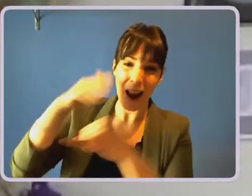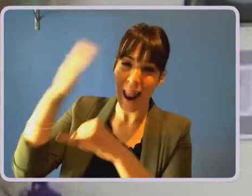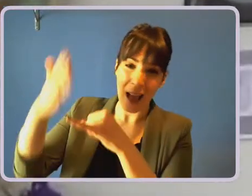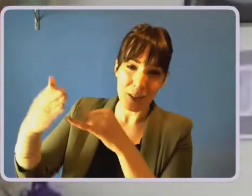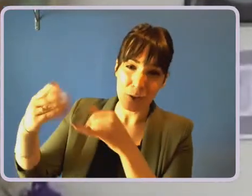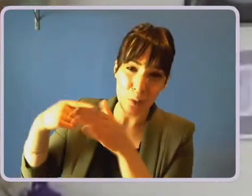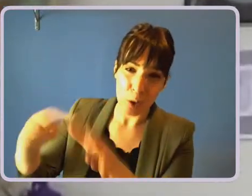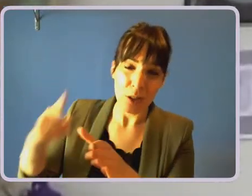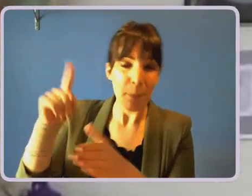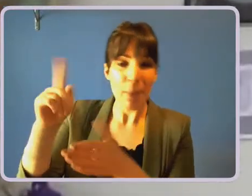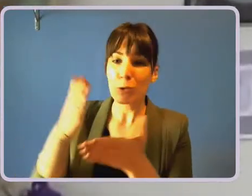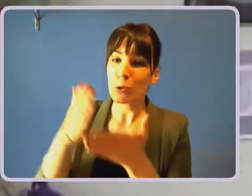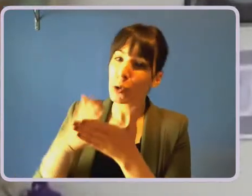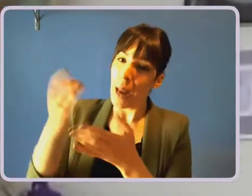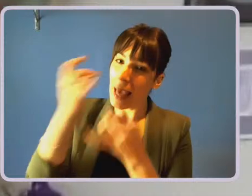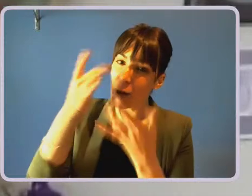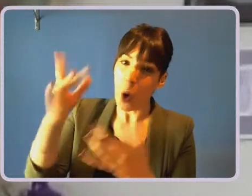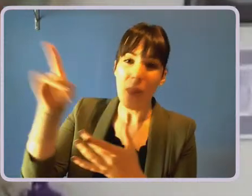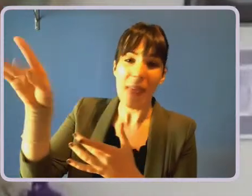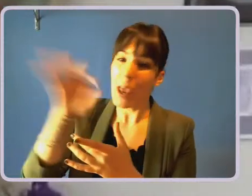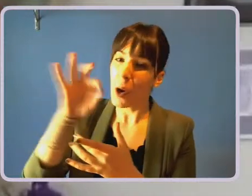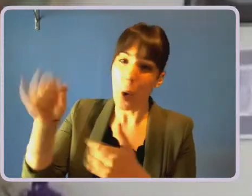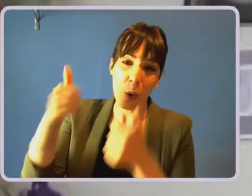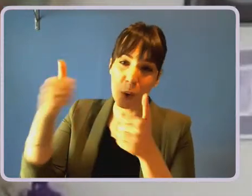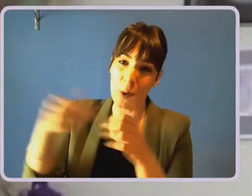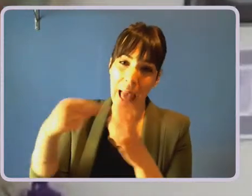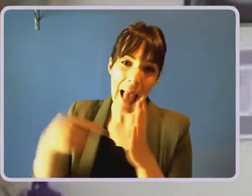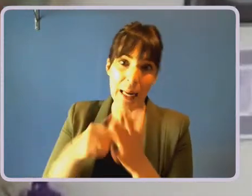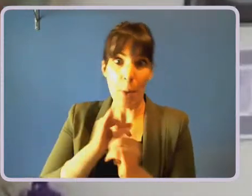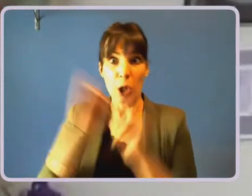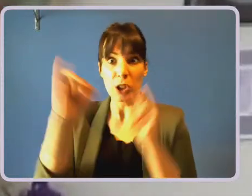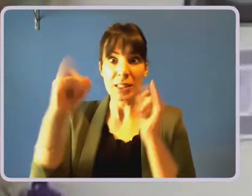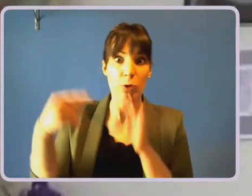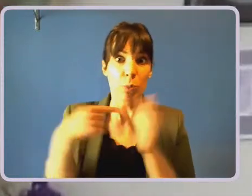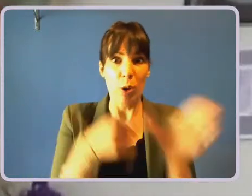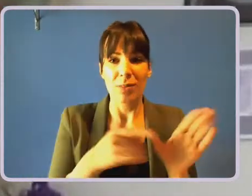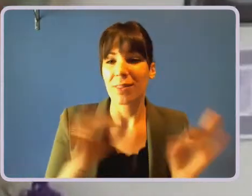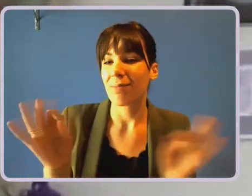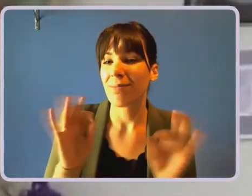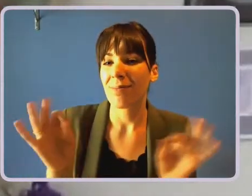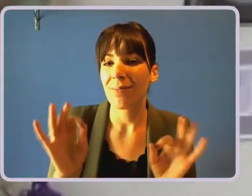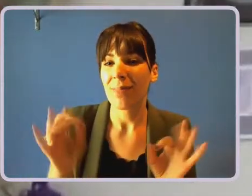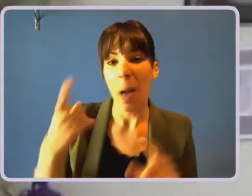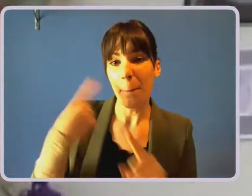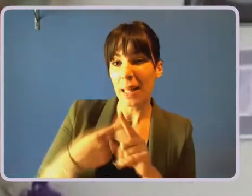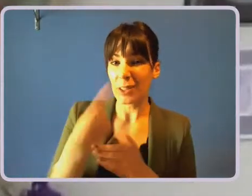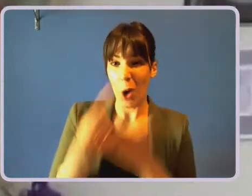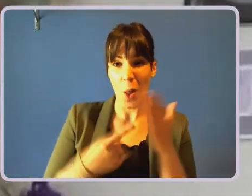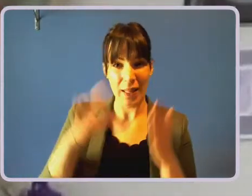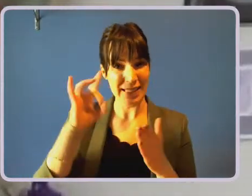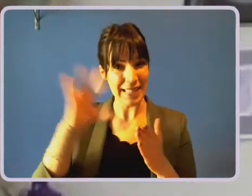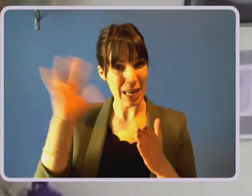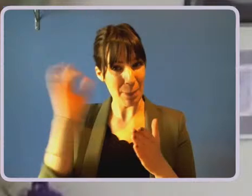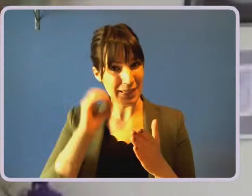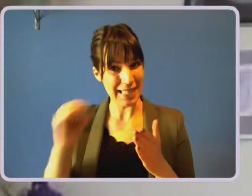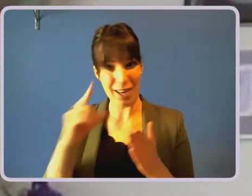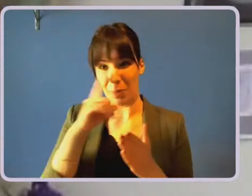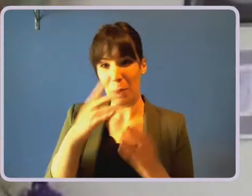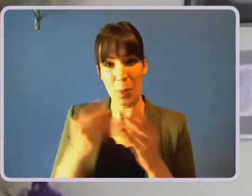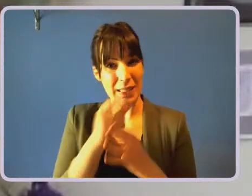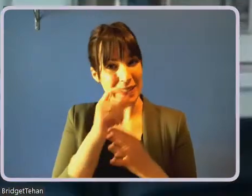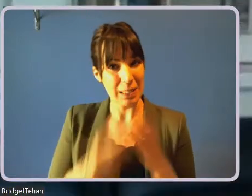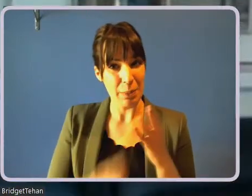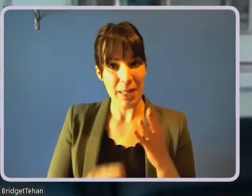because they can't be, it's not what they're for. And it's only the 10% of us who are actually NDIS participants who have a call on them anyway.